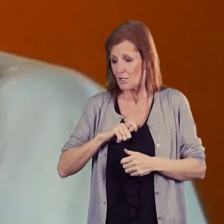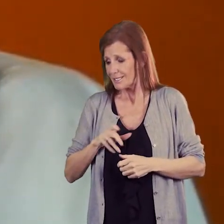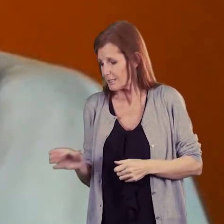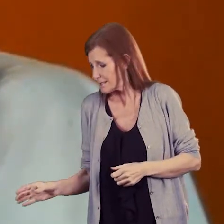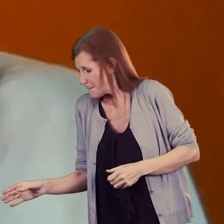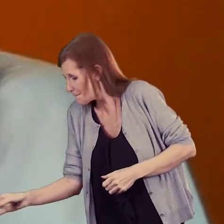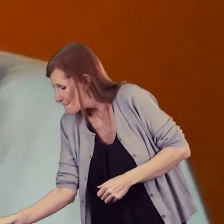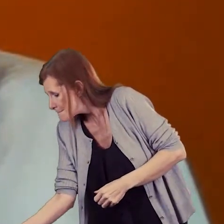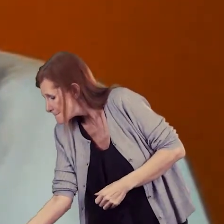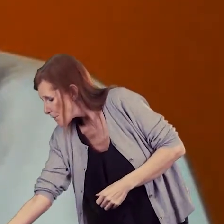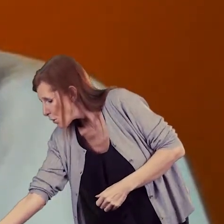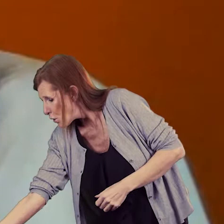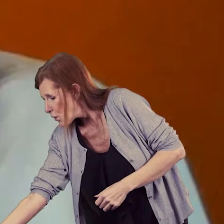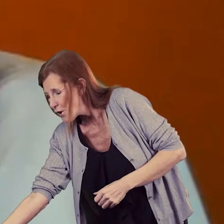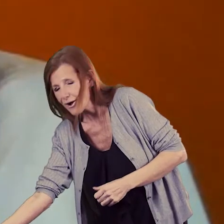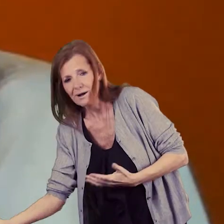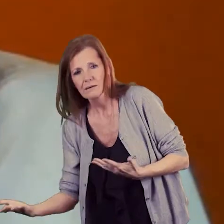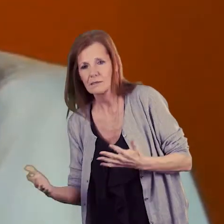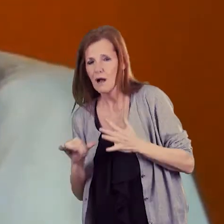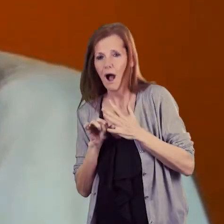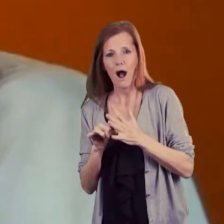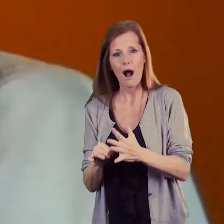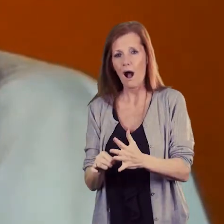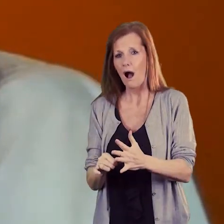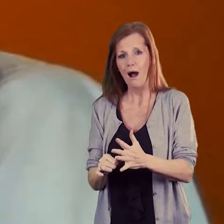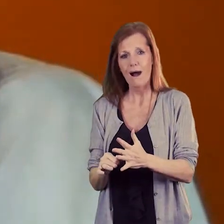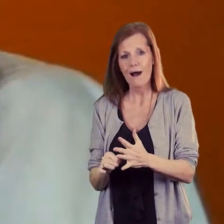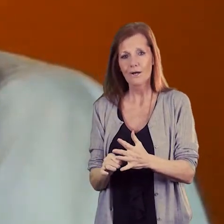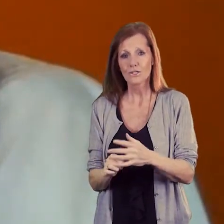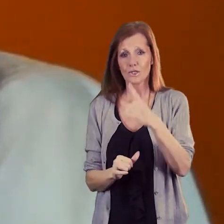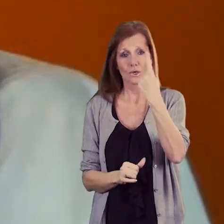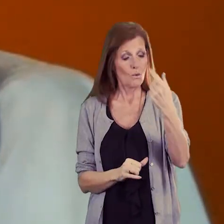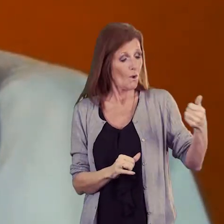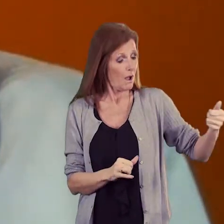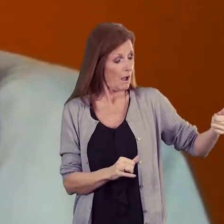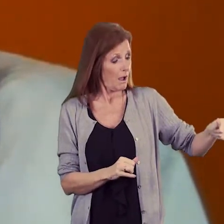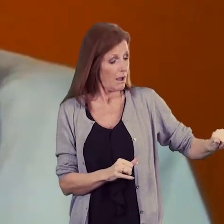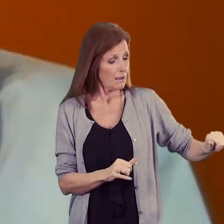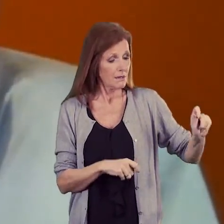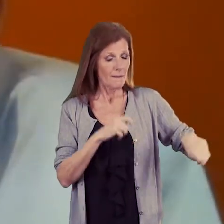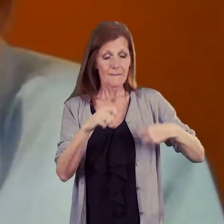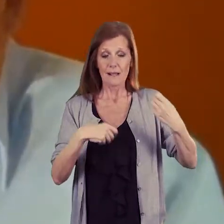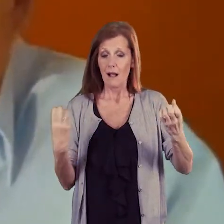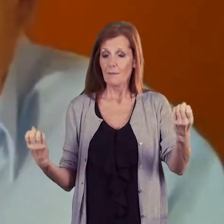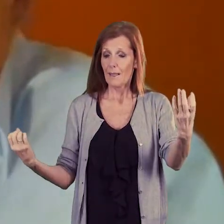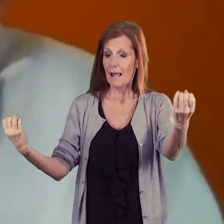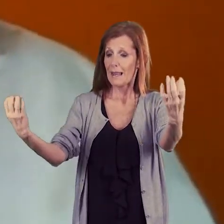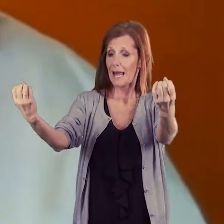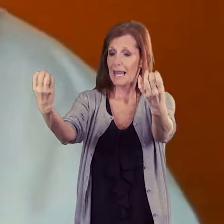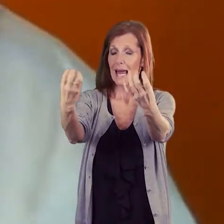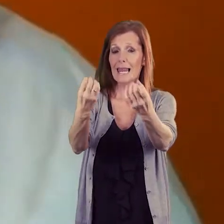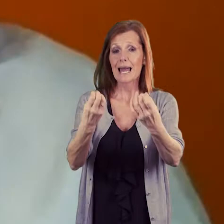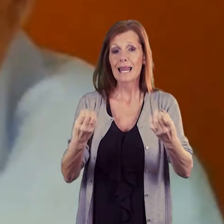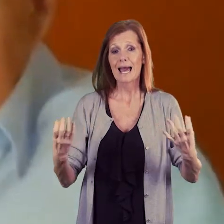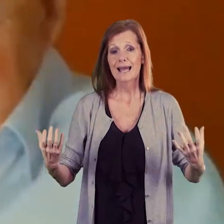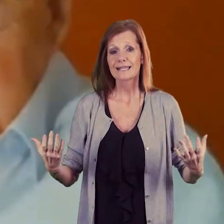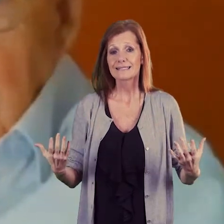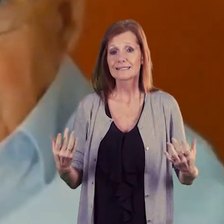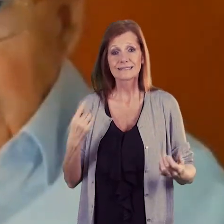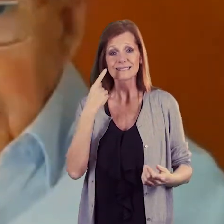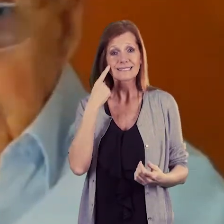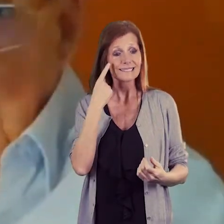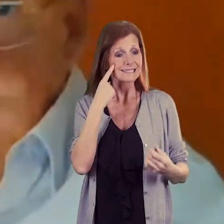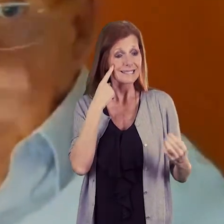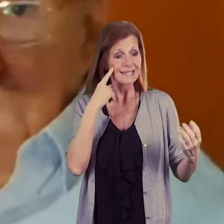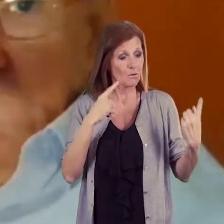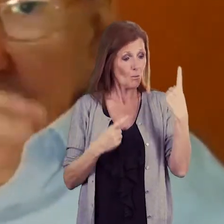which most lights are nowadays. You don't tend to have the big light on, do you? You tend to have standard lamps around the room. But you go in, you